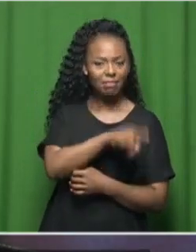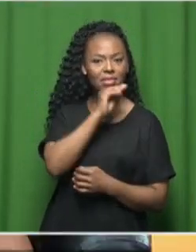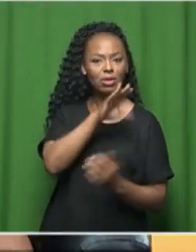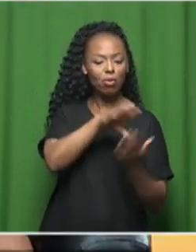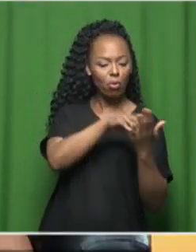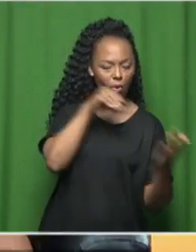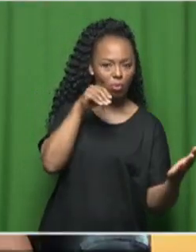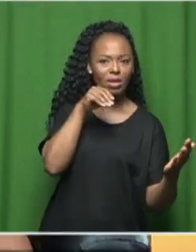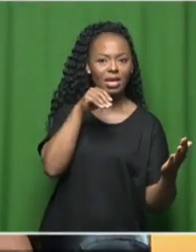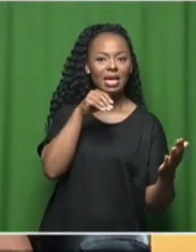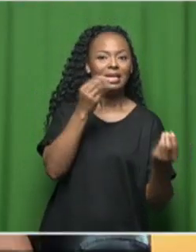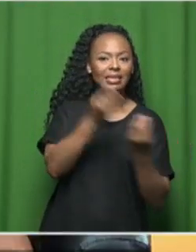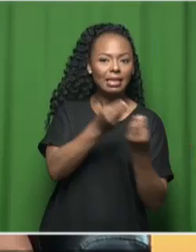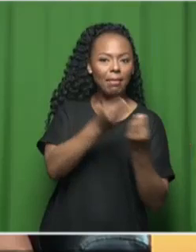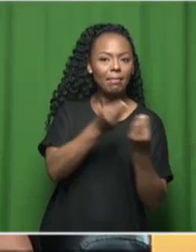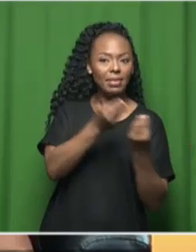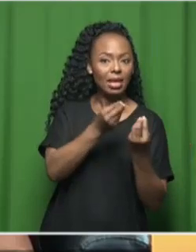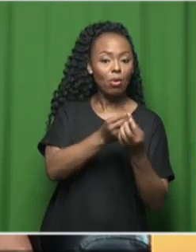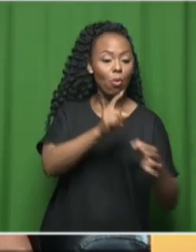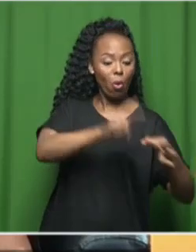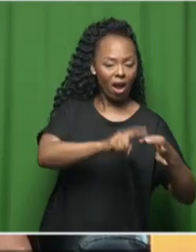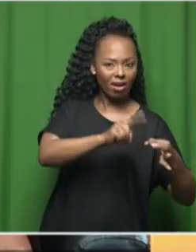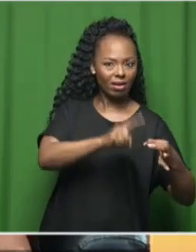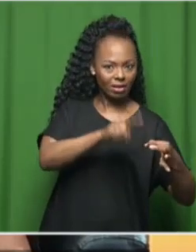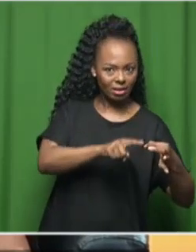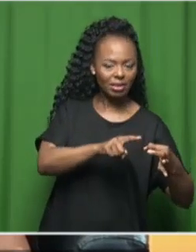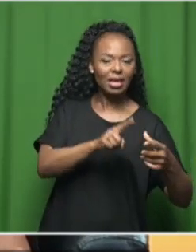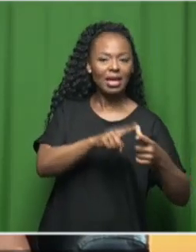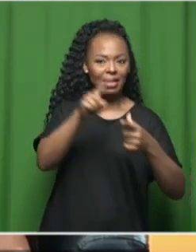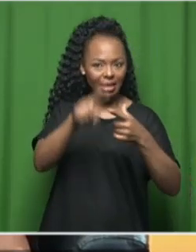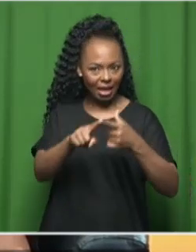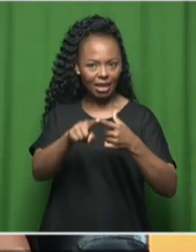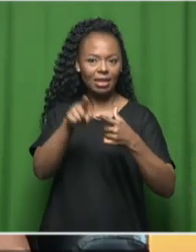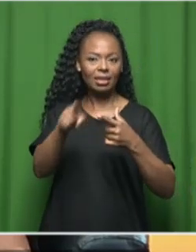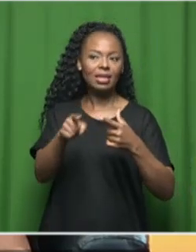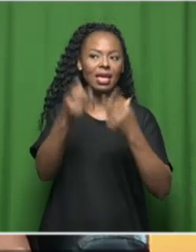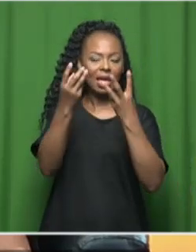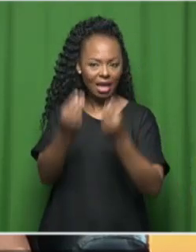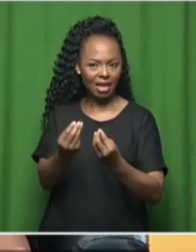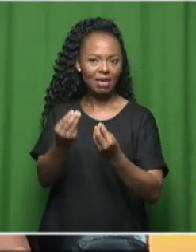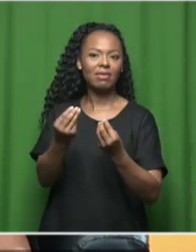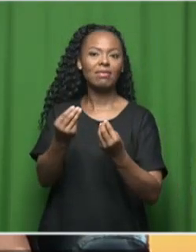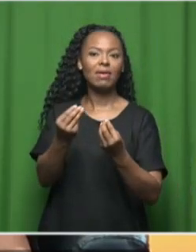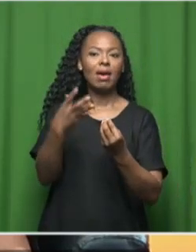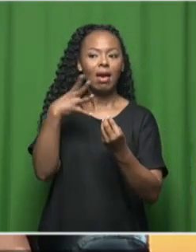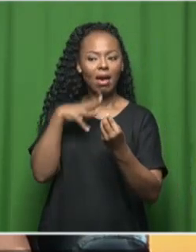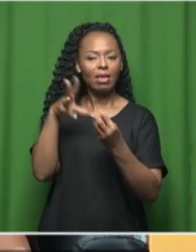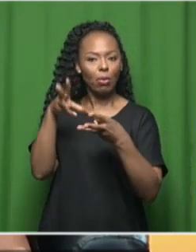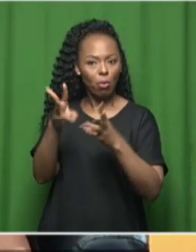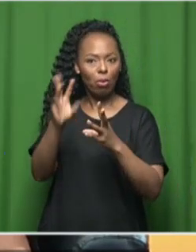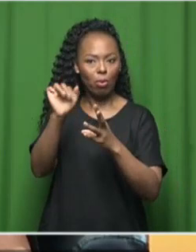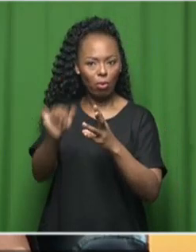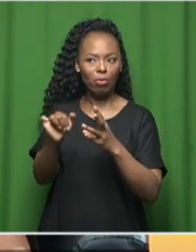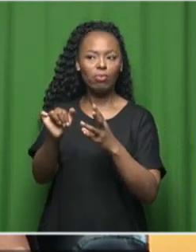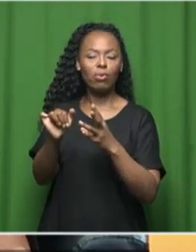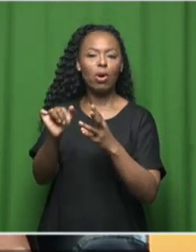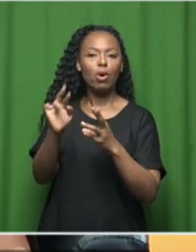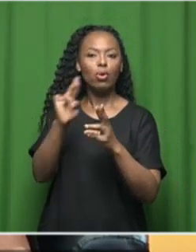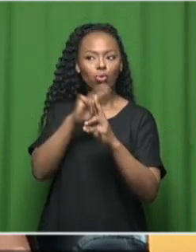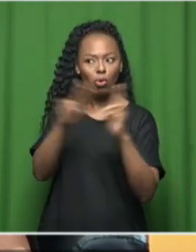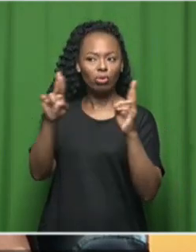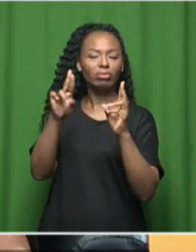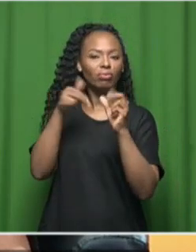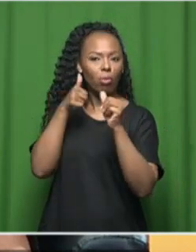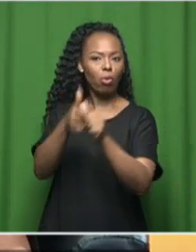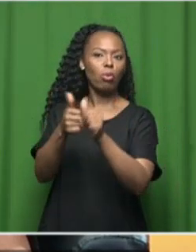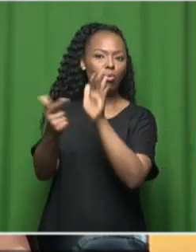an original brand, and then there's illumination of the illegality of copying of